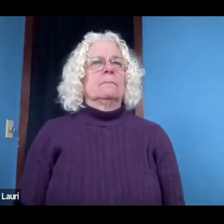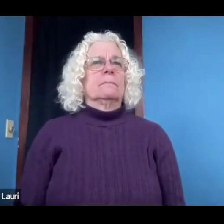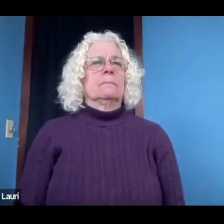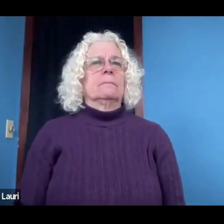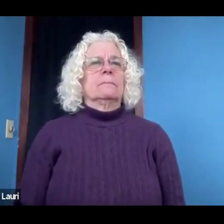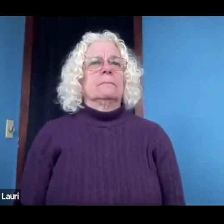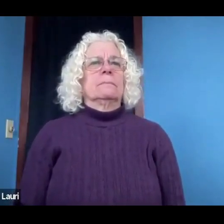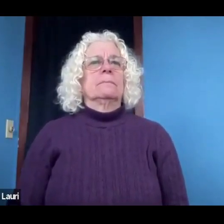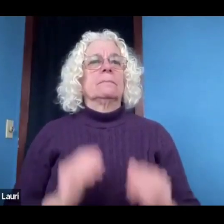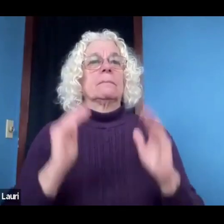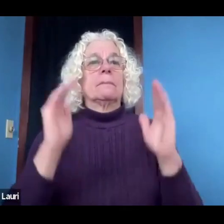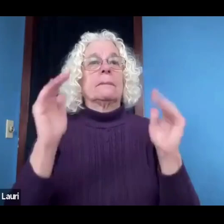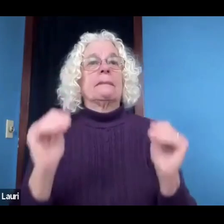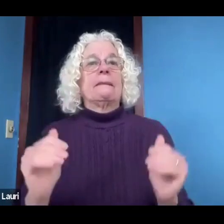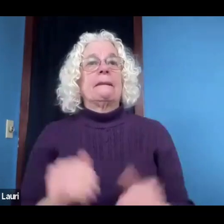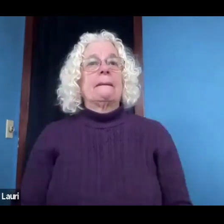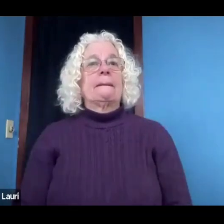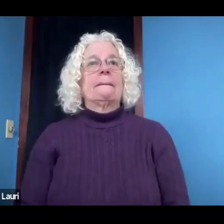Next slide, please.